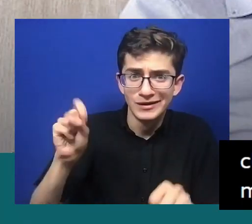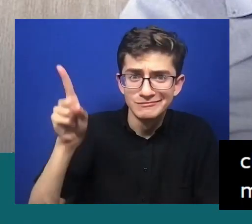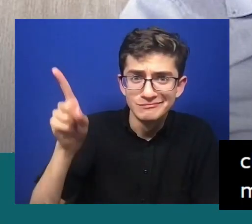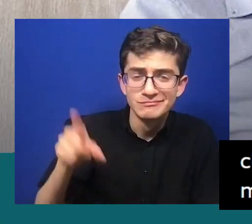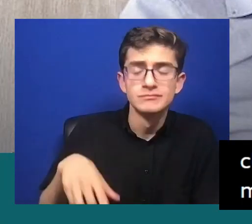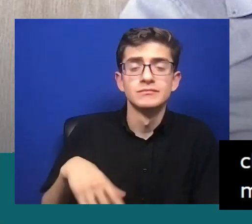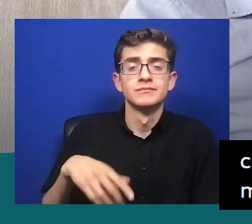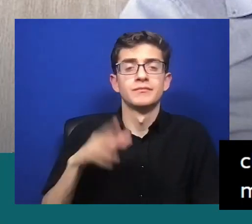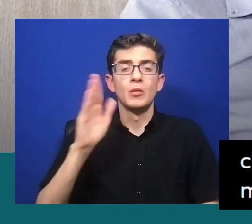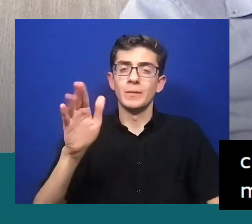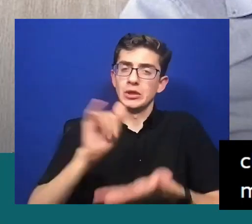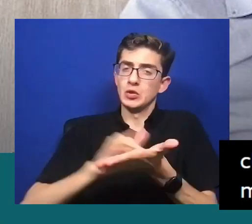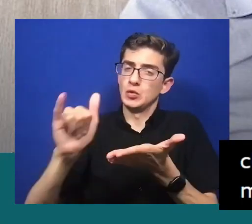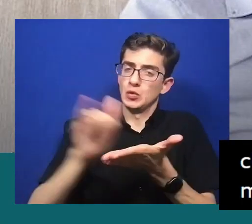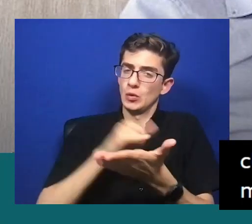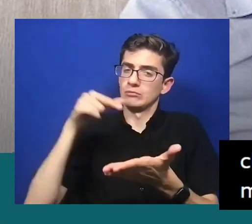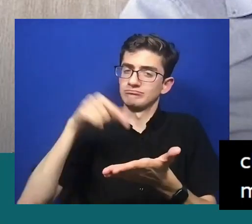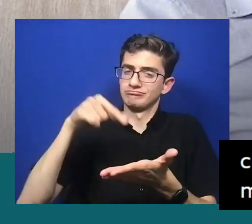York.